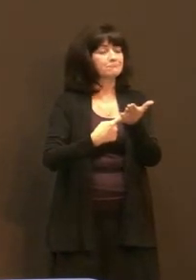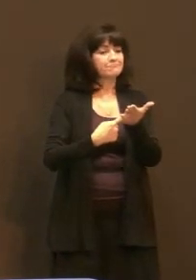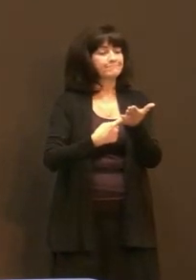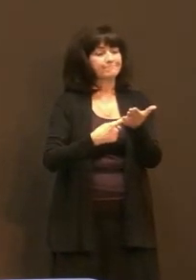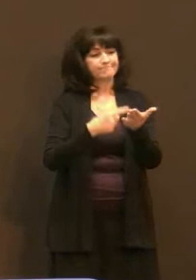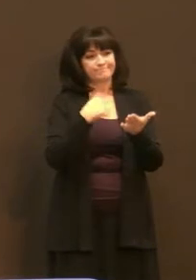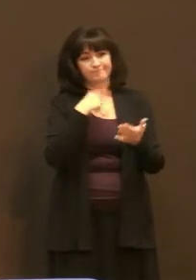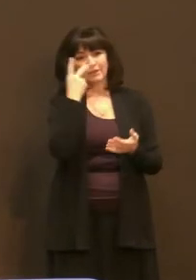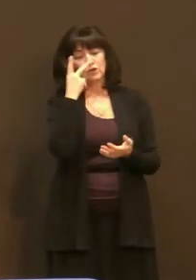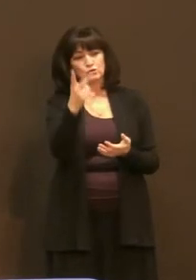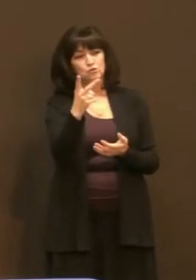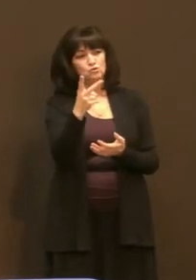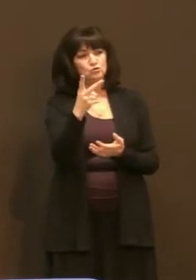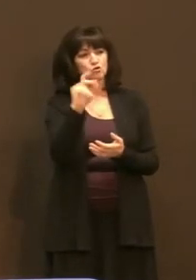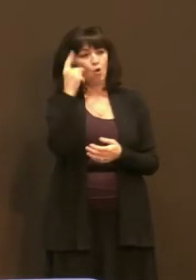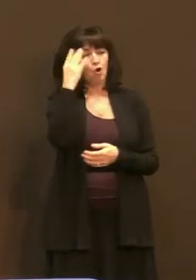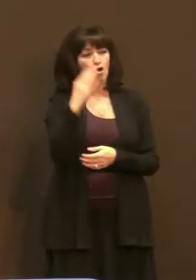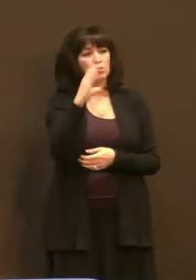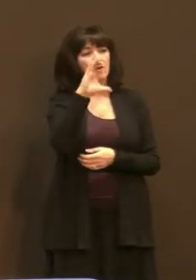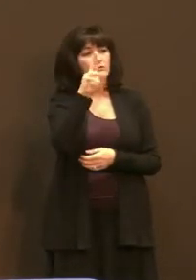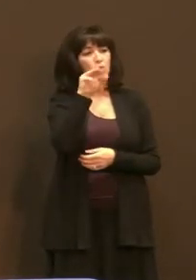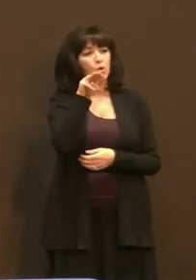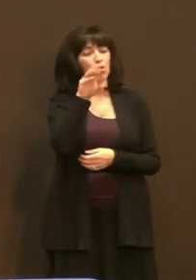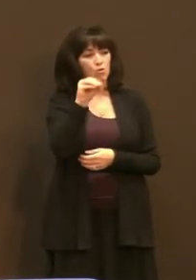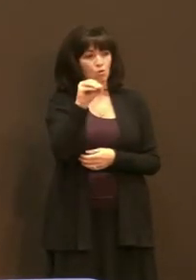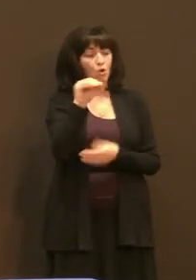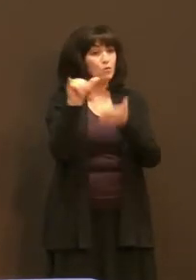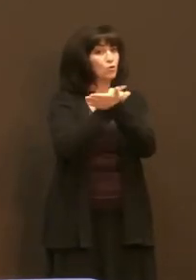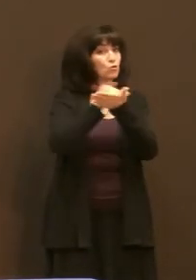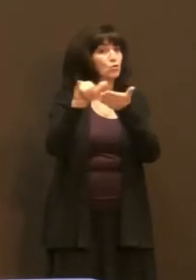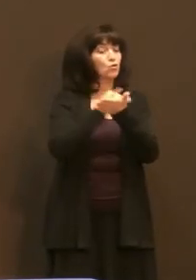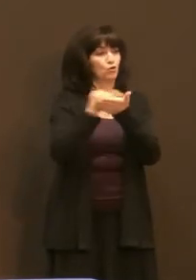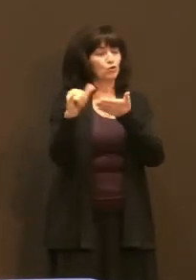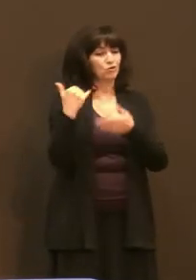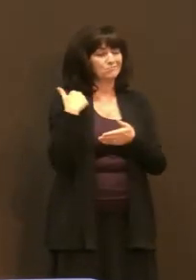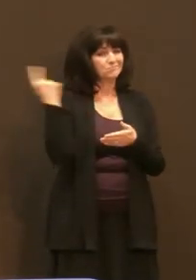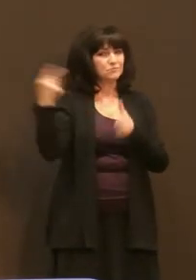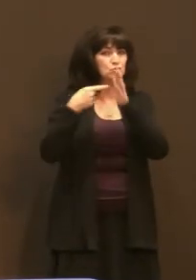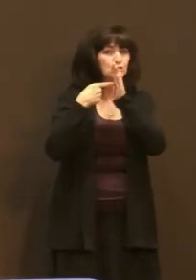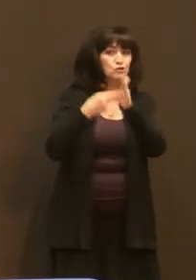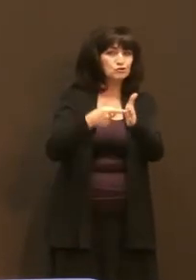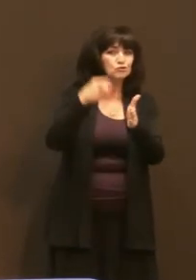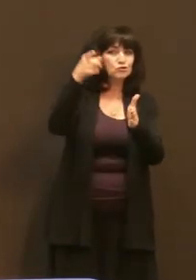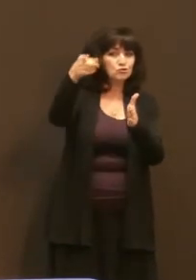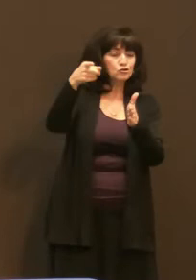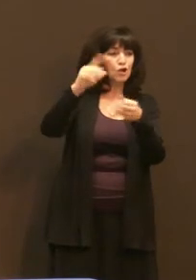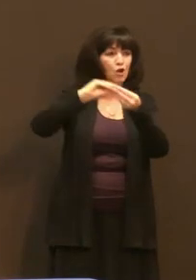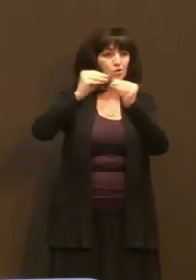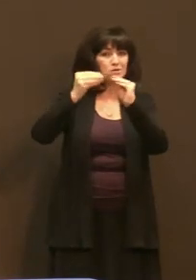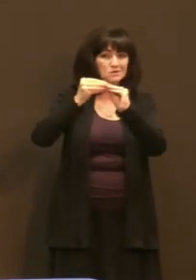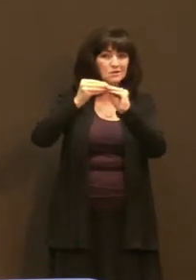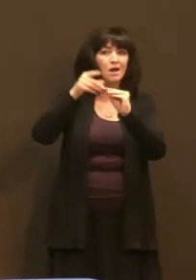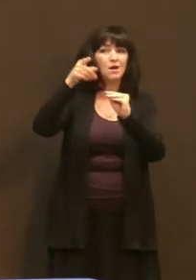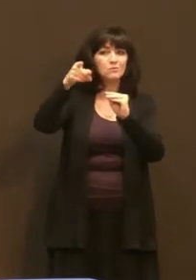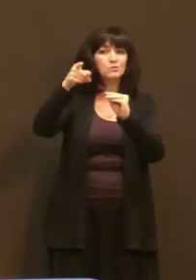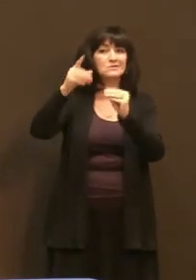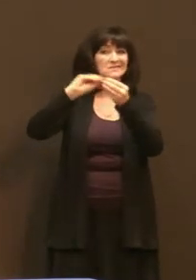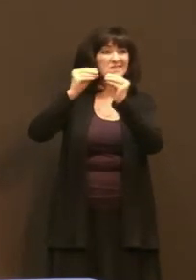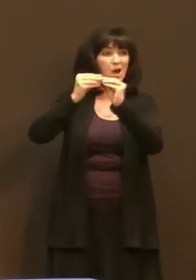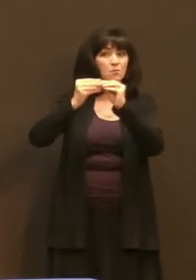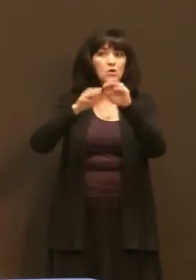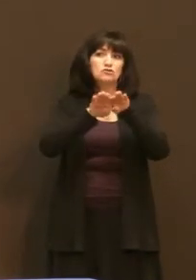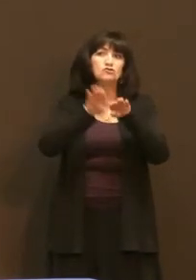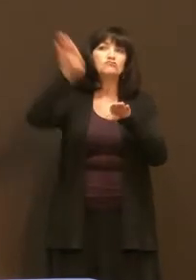watched Governor Cuomo's press conference a little while ago, and he was showing graphs that showed peaking and getting on the other side of that curve.